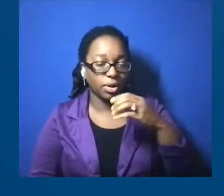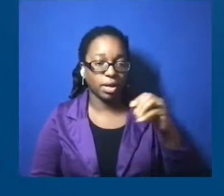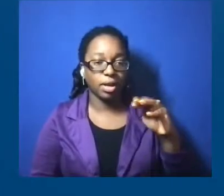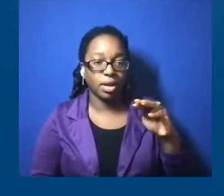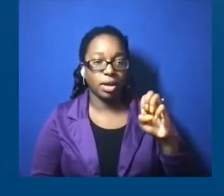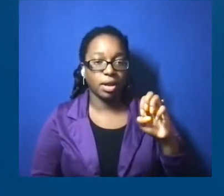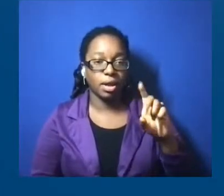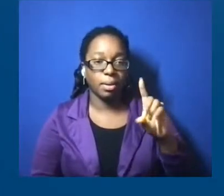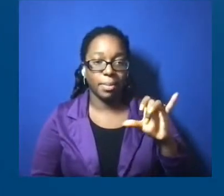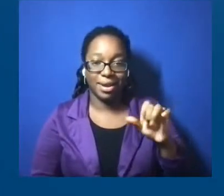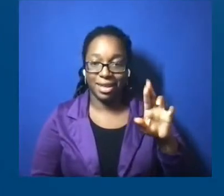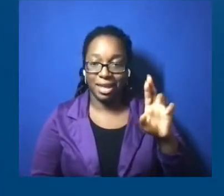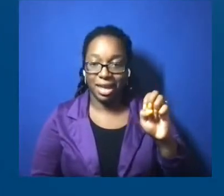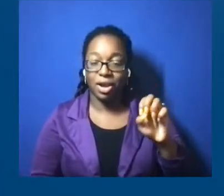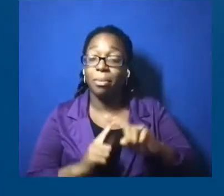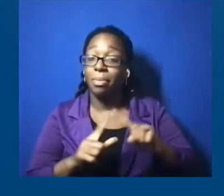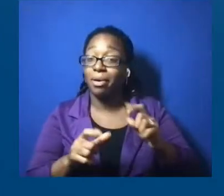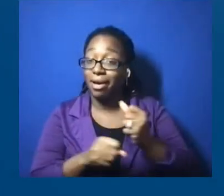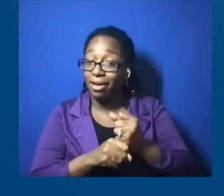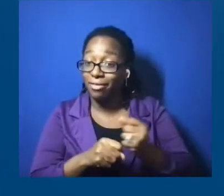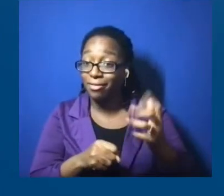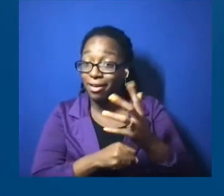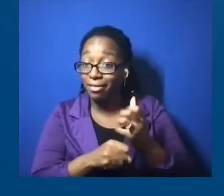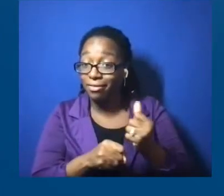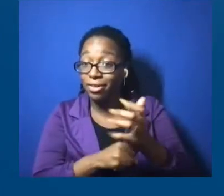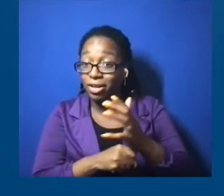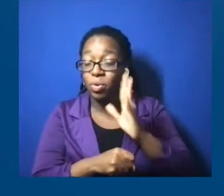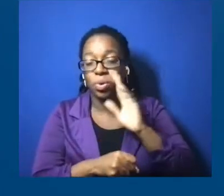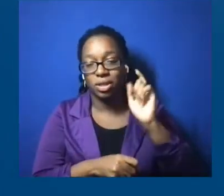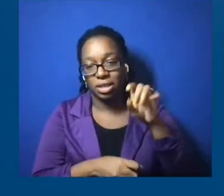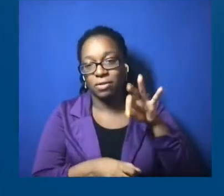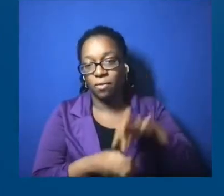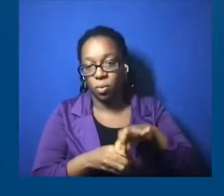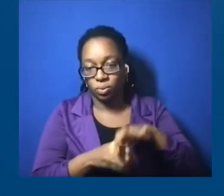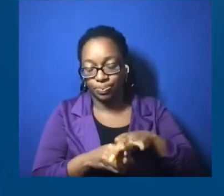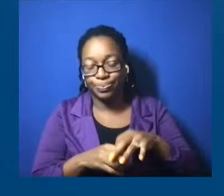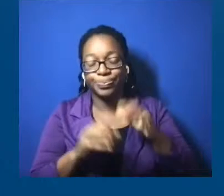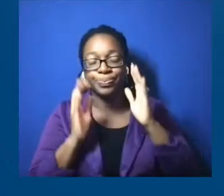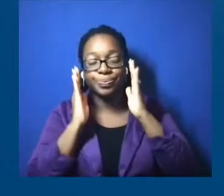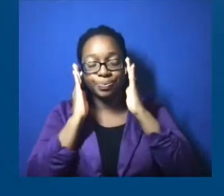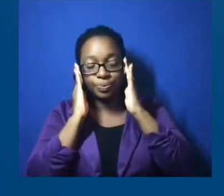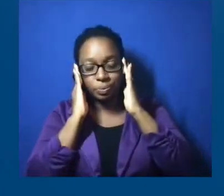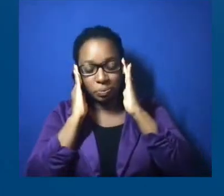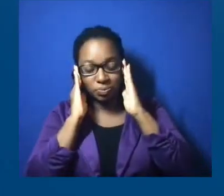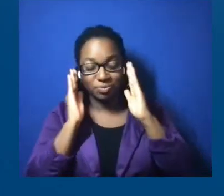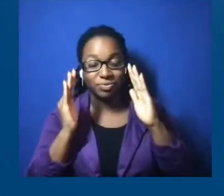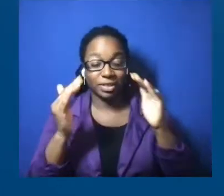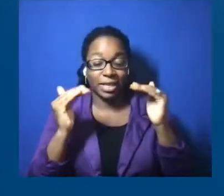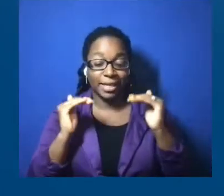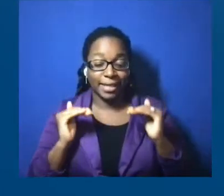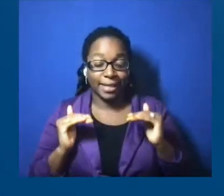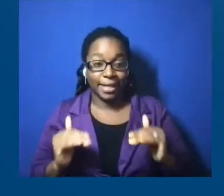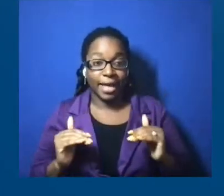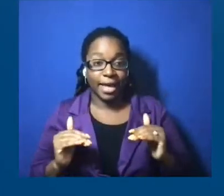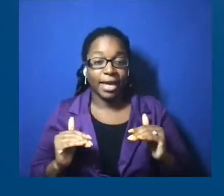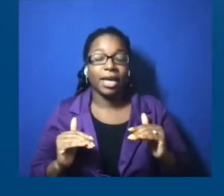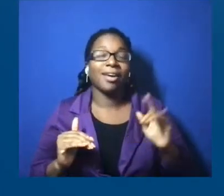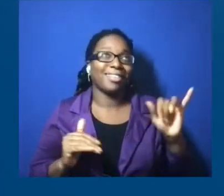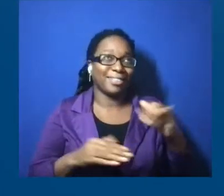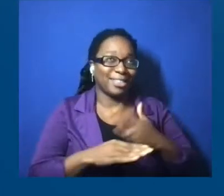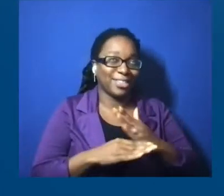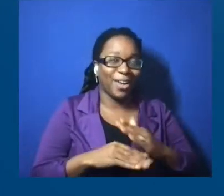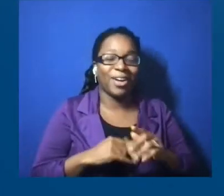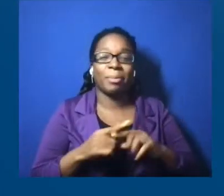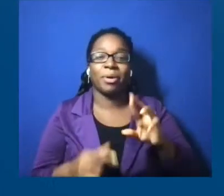have to vote every 5 years. Then along came, there used to be a song, anyway, then along came Senator